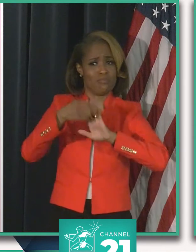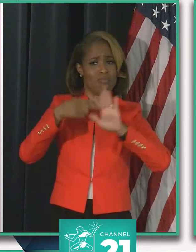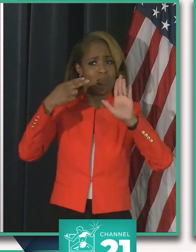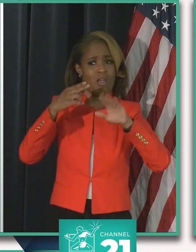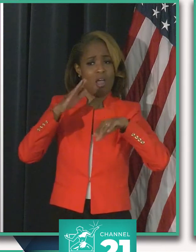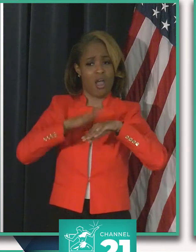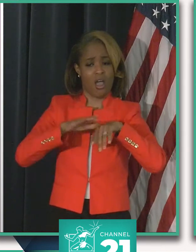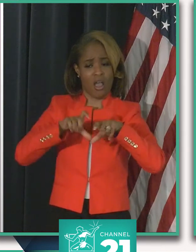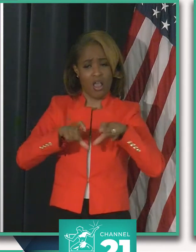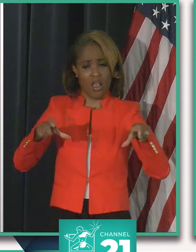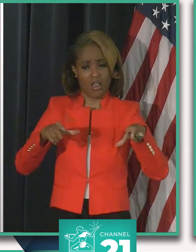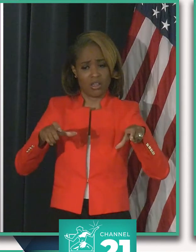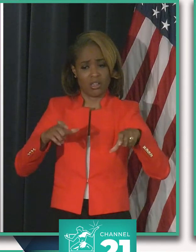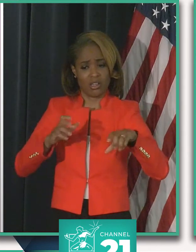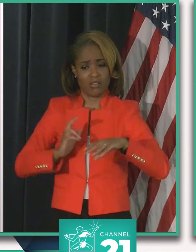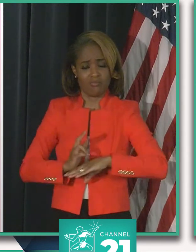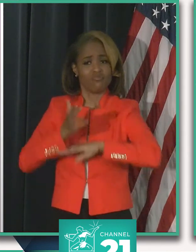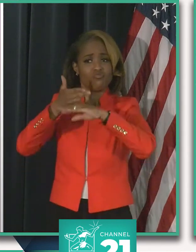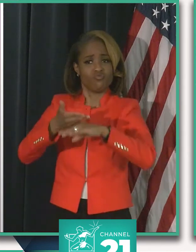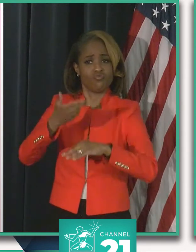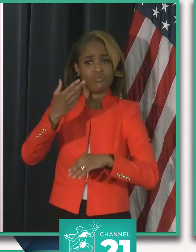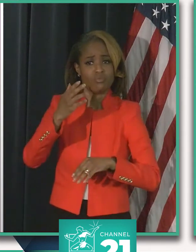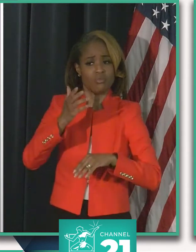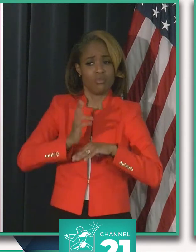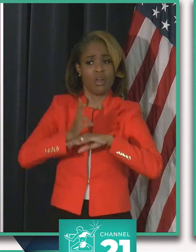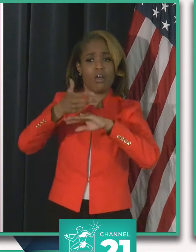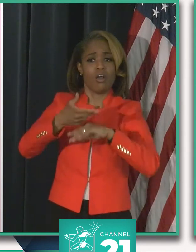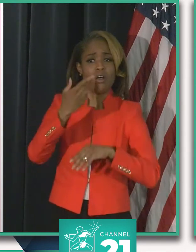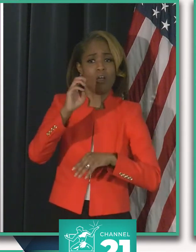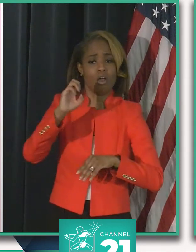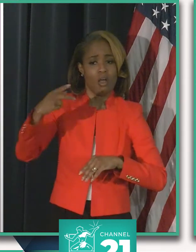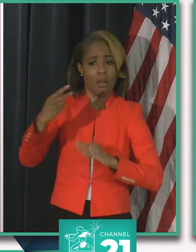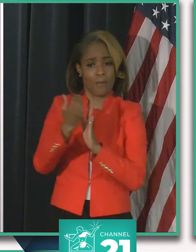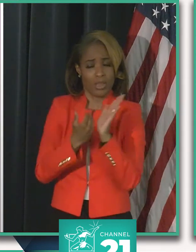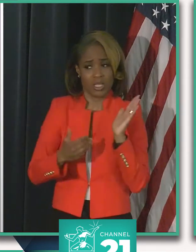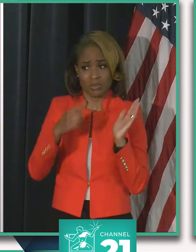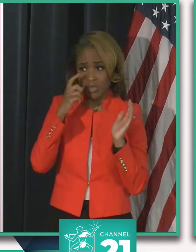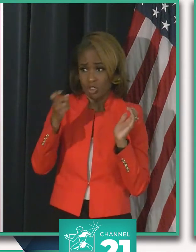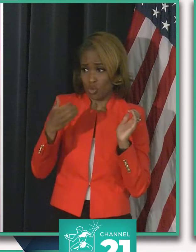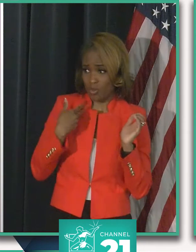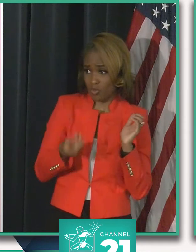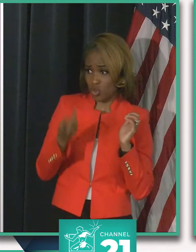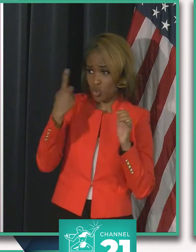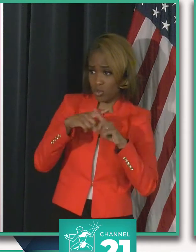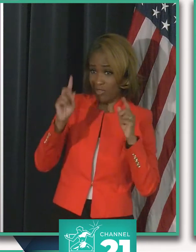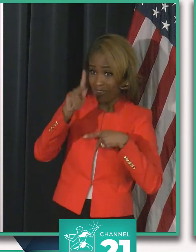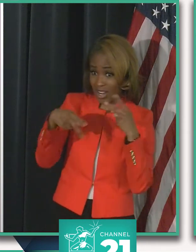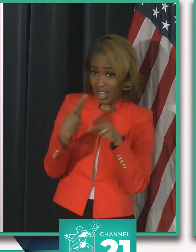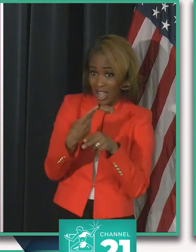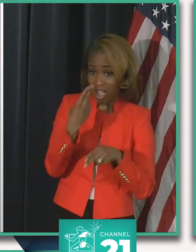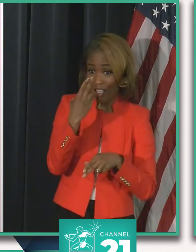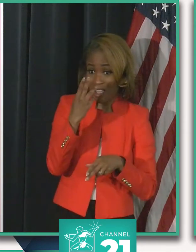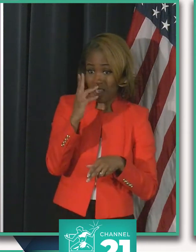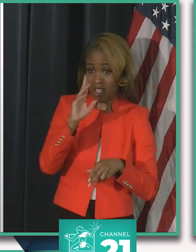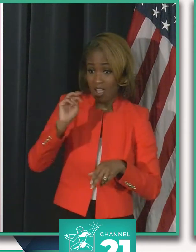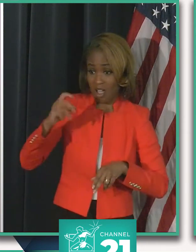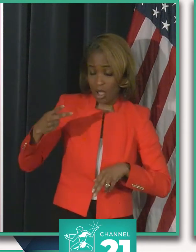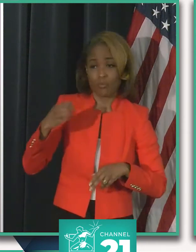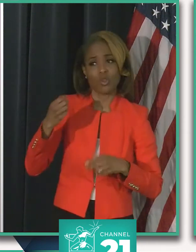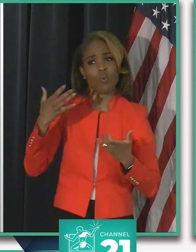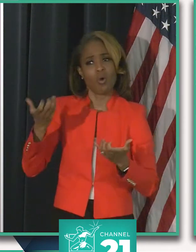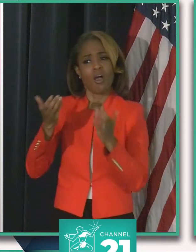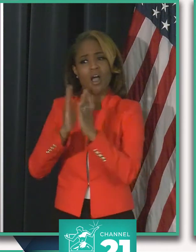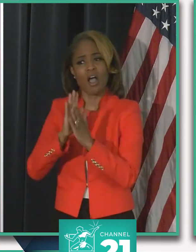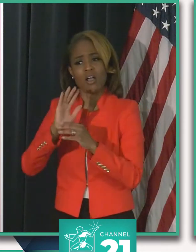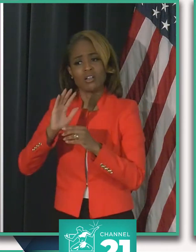hump list. And we wanted to see about, because you got two different type of humps. And we wanted to see about getting